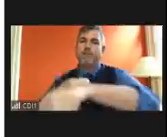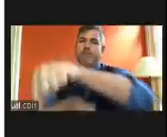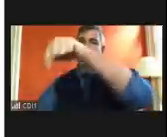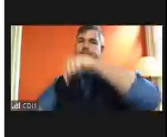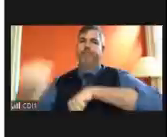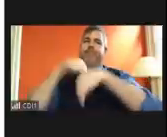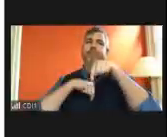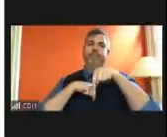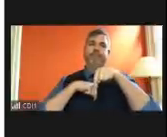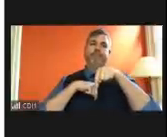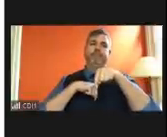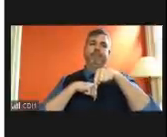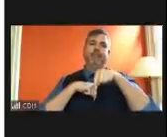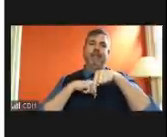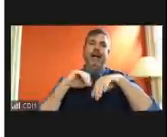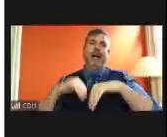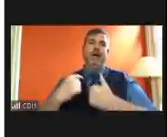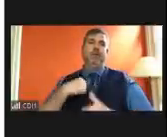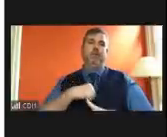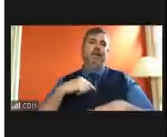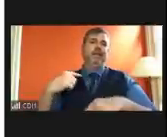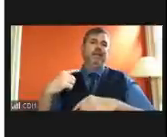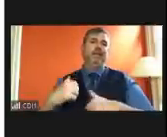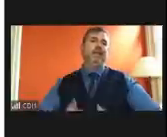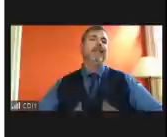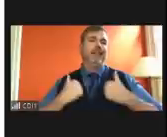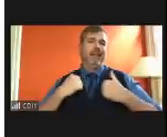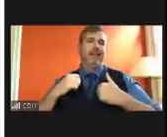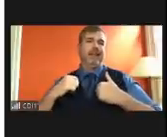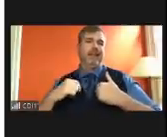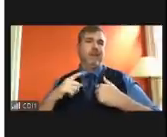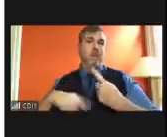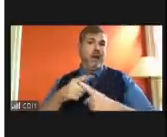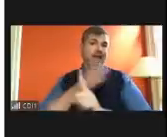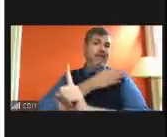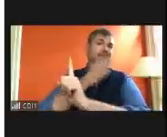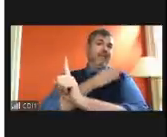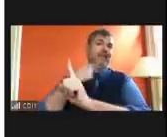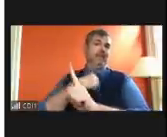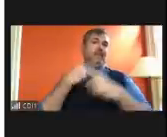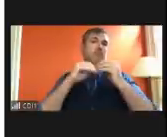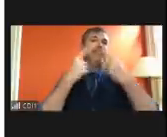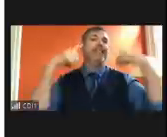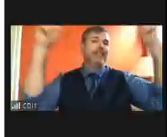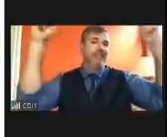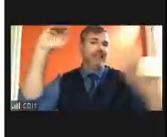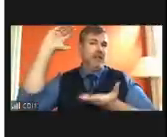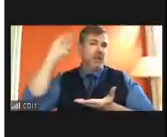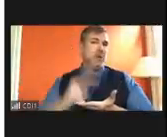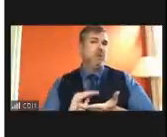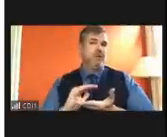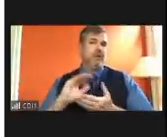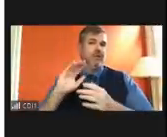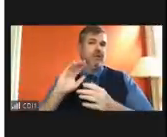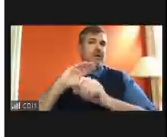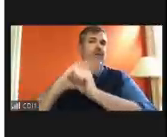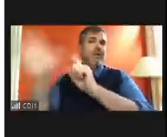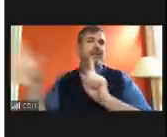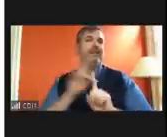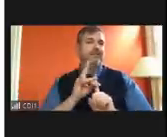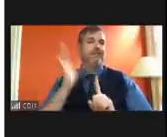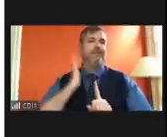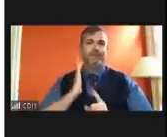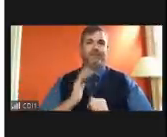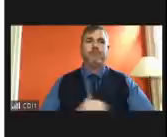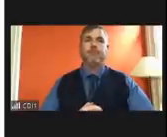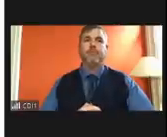these, when we were so successful again in the earlier chapter of the shelter in place in March. And we know that we can do it